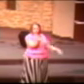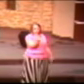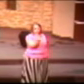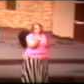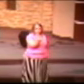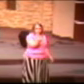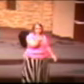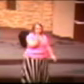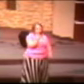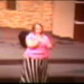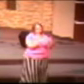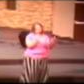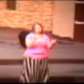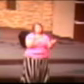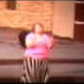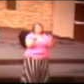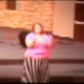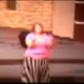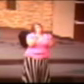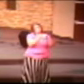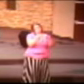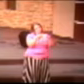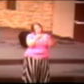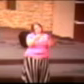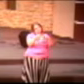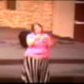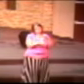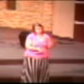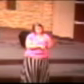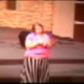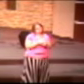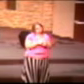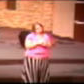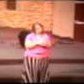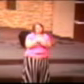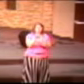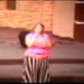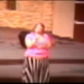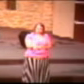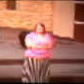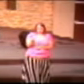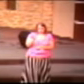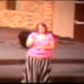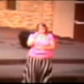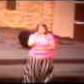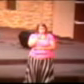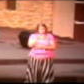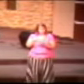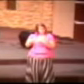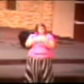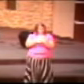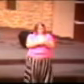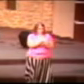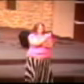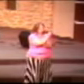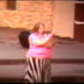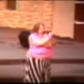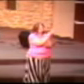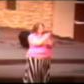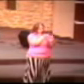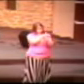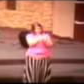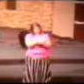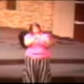Twelve people. We could go even further. And he really took three to the garden with him. So out of those twelve was an even deeper